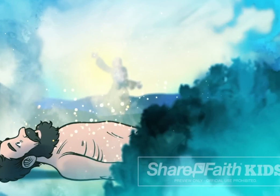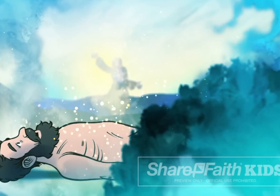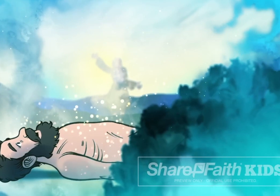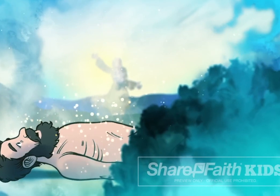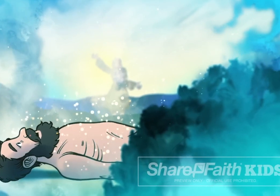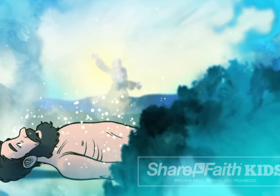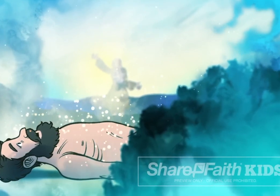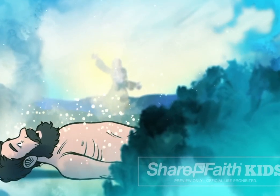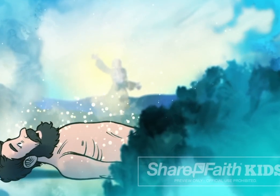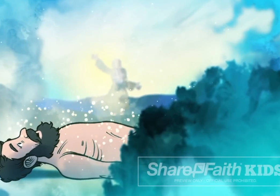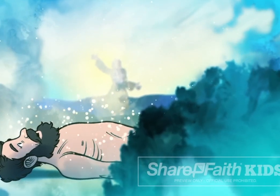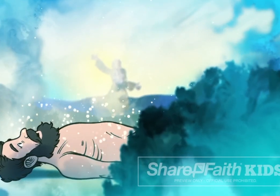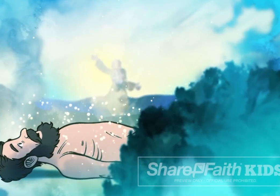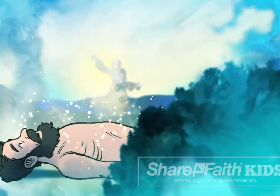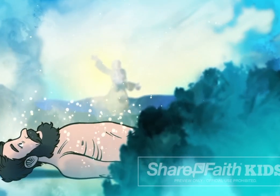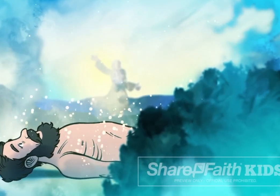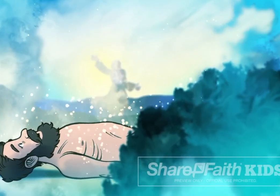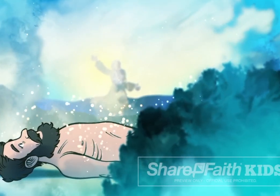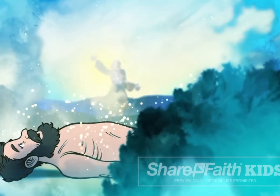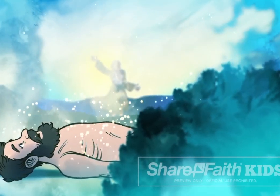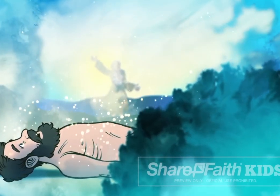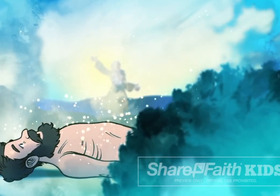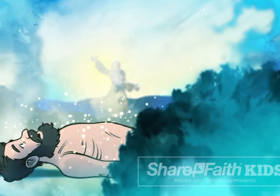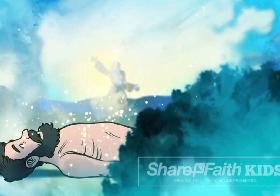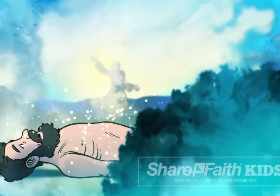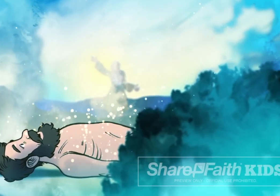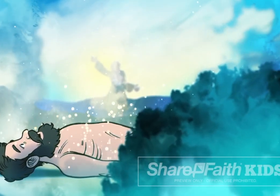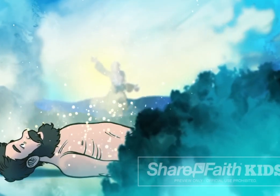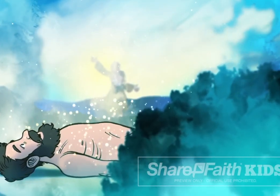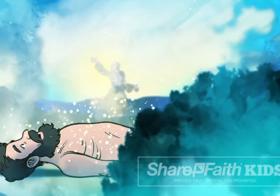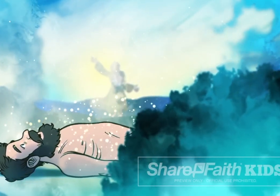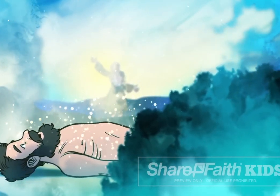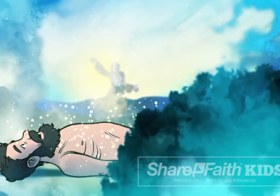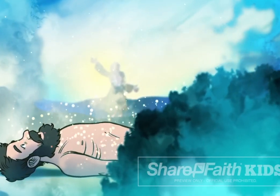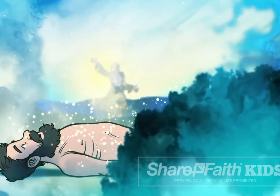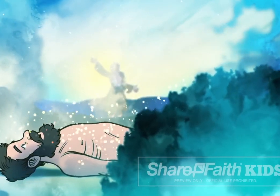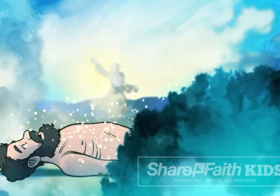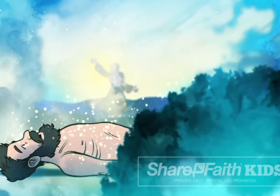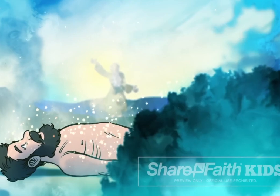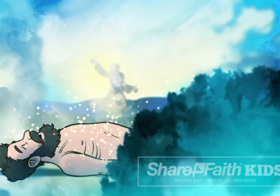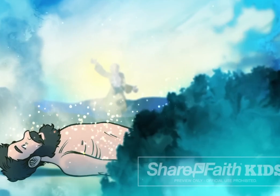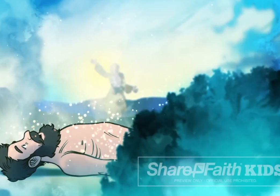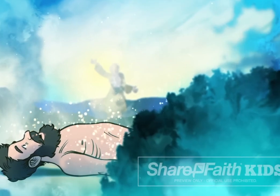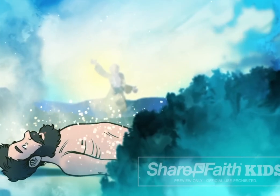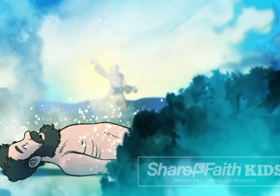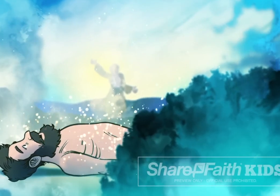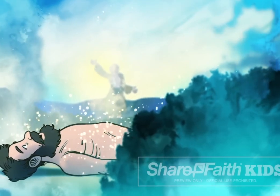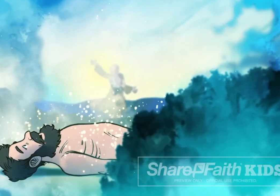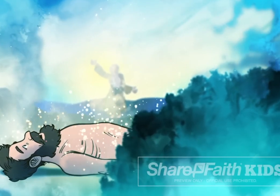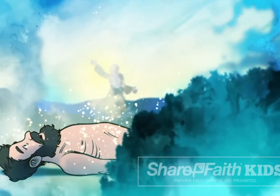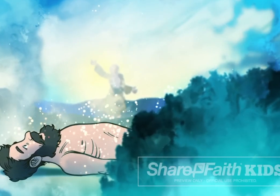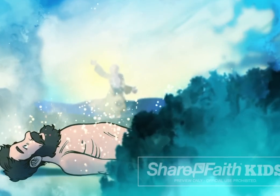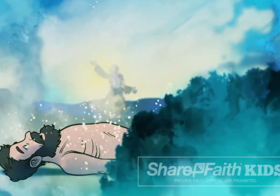formed over the bodies. But there was no breath in them. There was no life in these bodies.